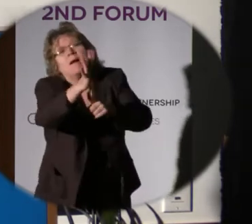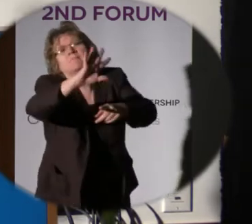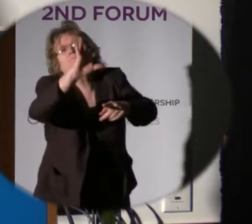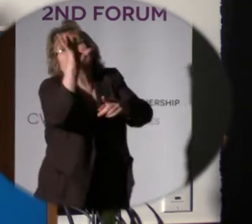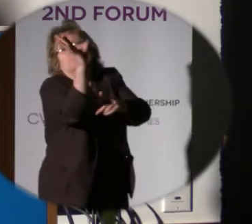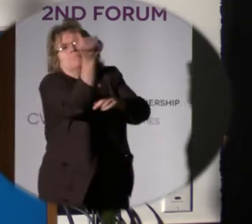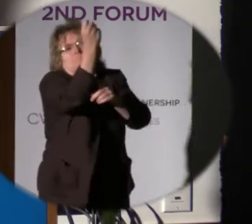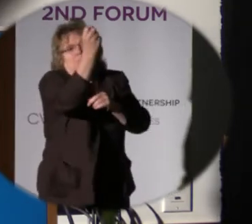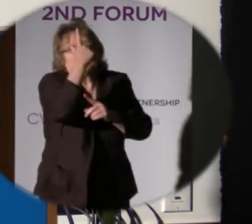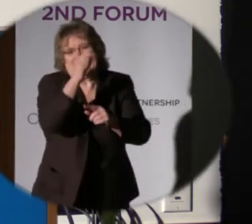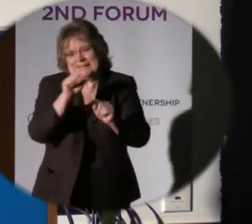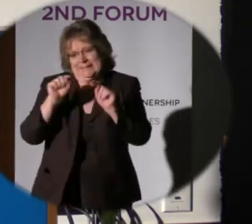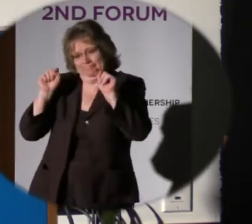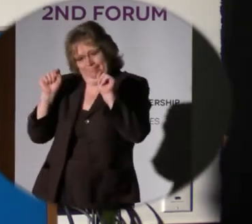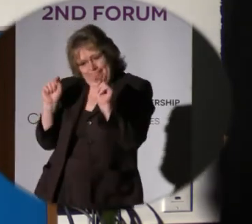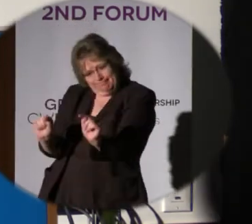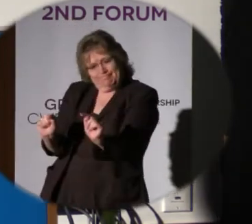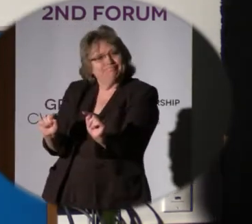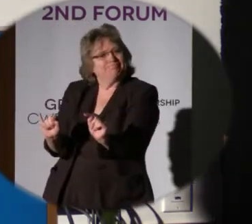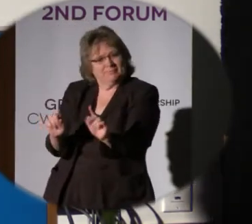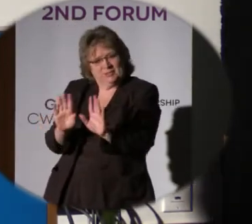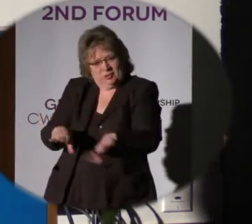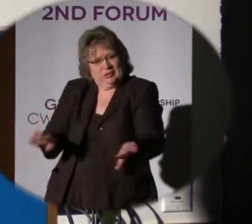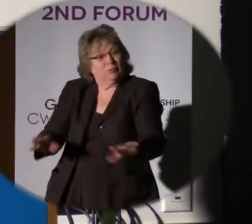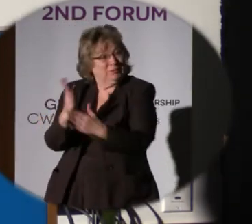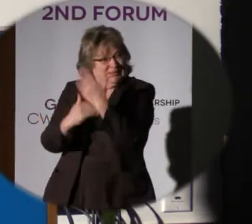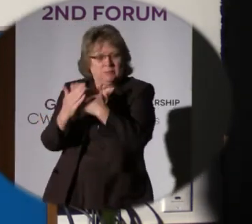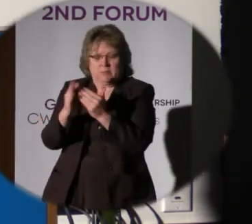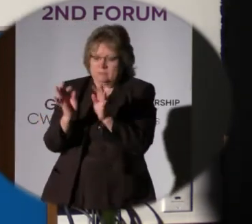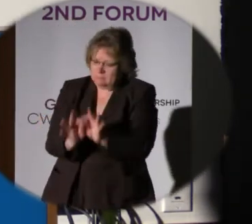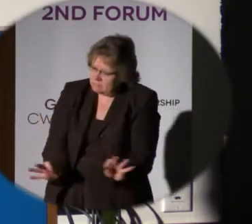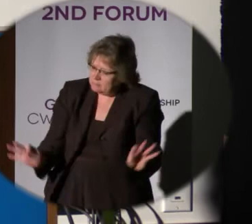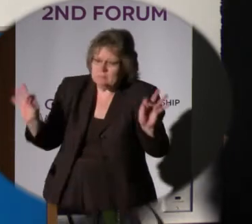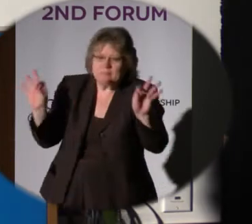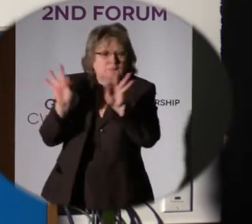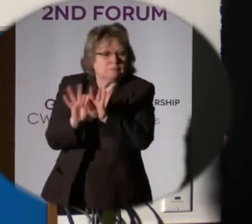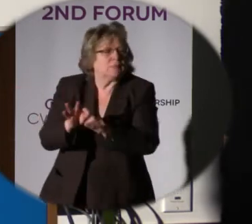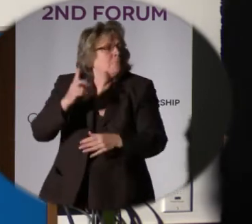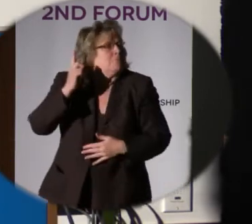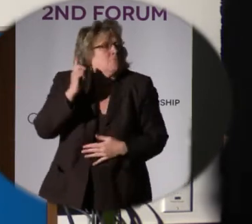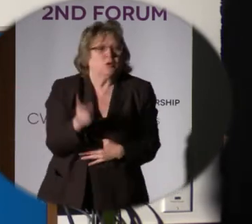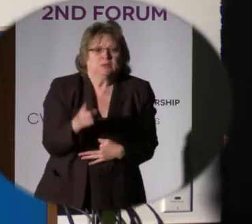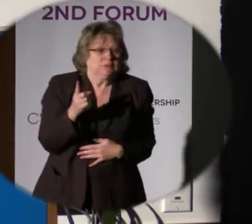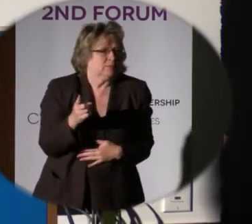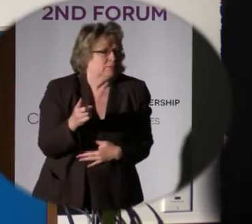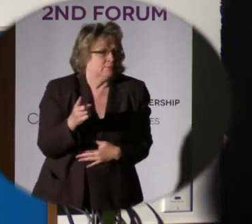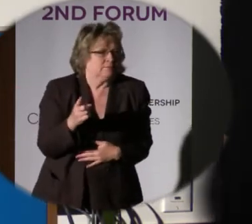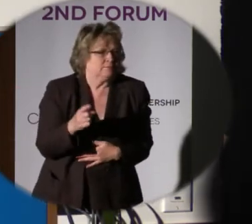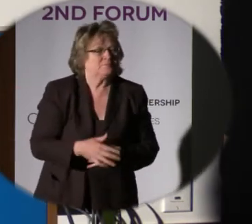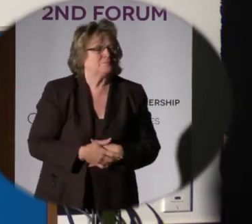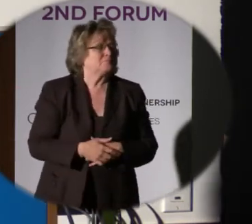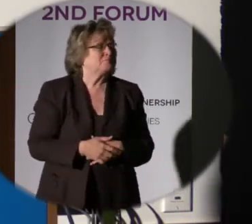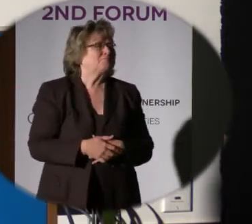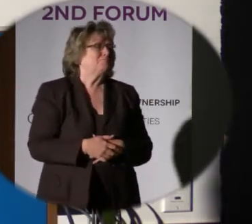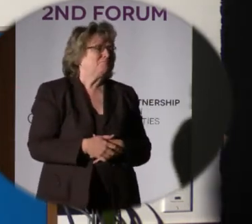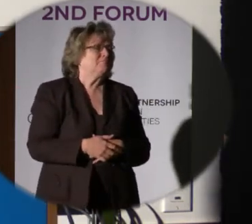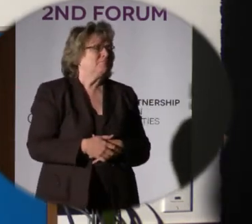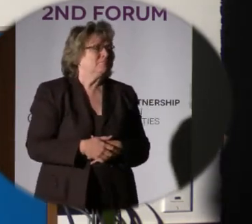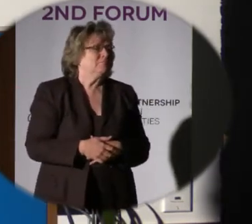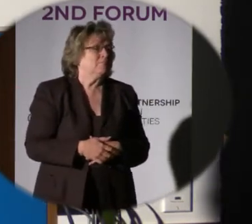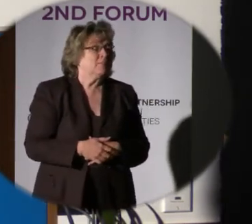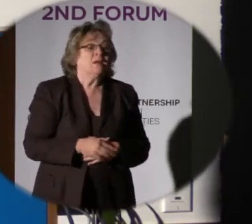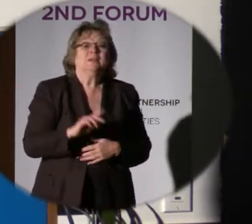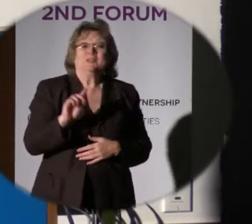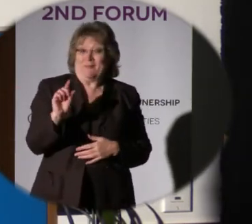disabled children around the globe. Let me, without further ado, start with our list